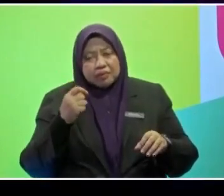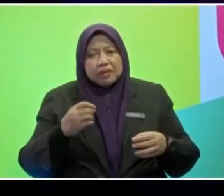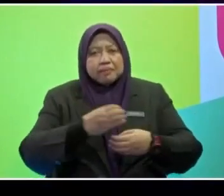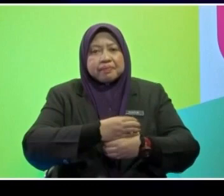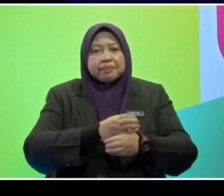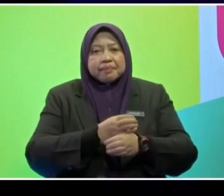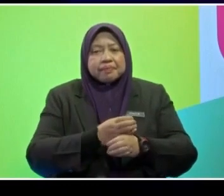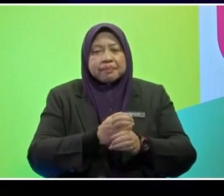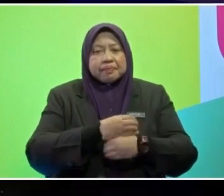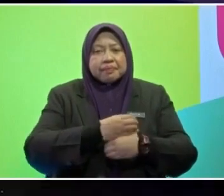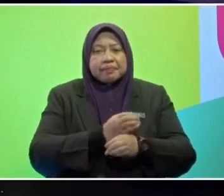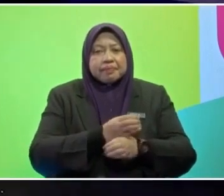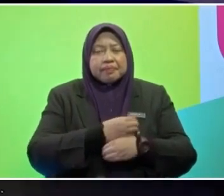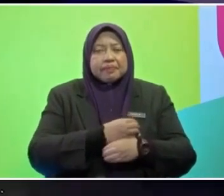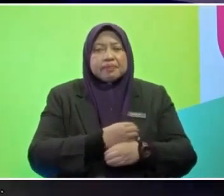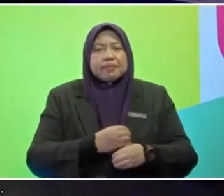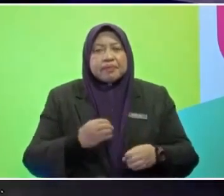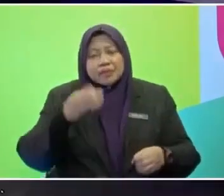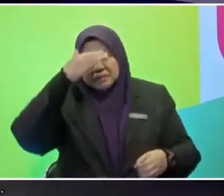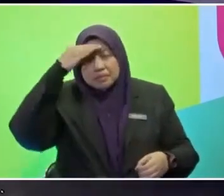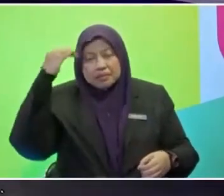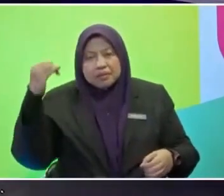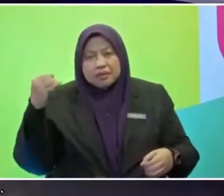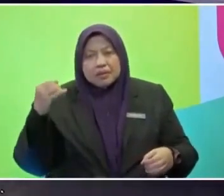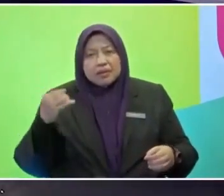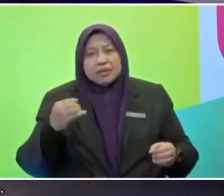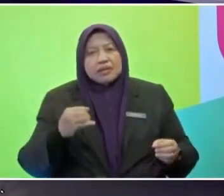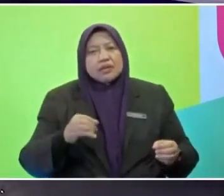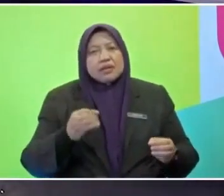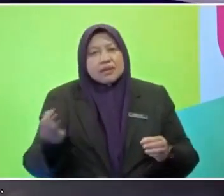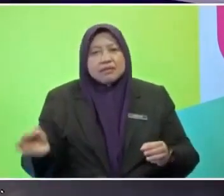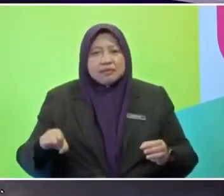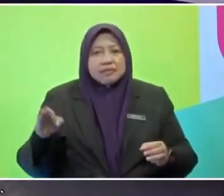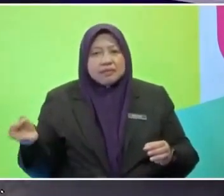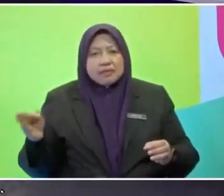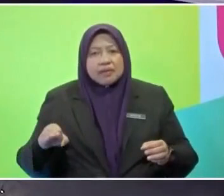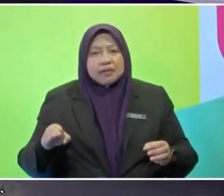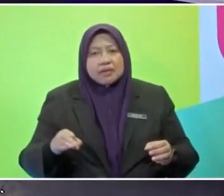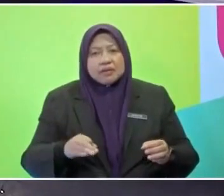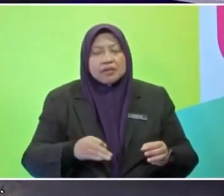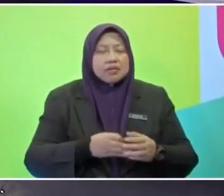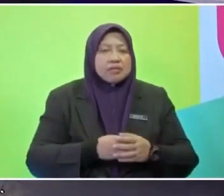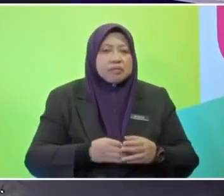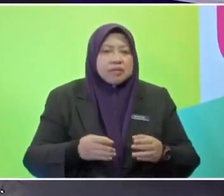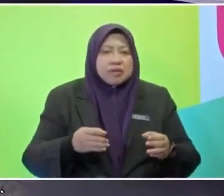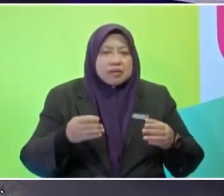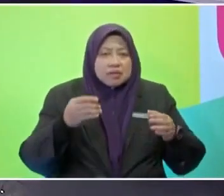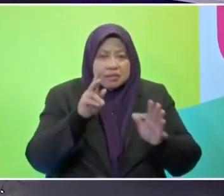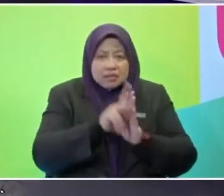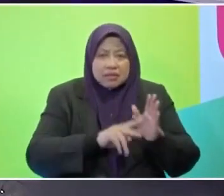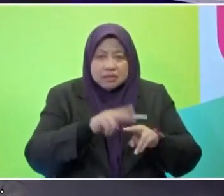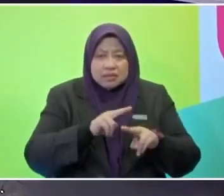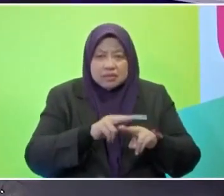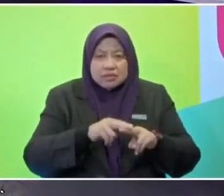is affected by the orientation of the object and also the position of the light source. Alright, Mr. Quek, I believe I've learned